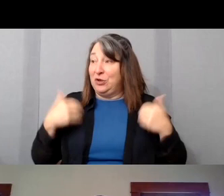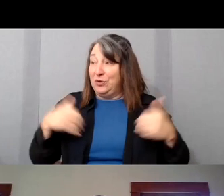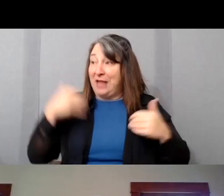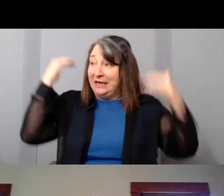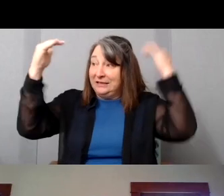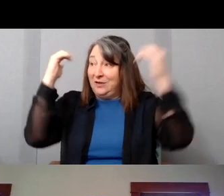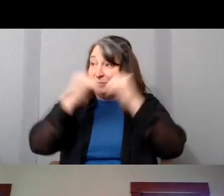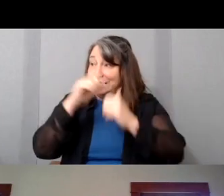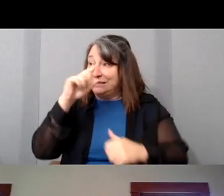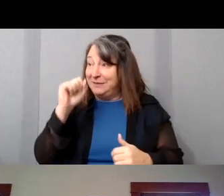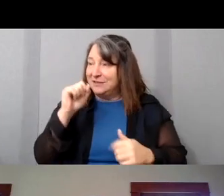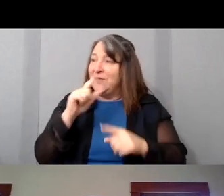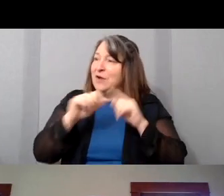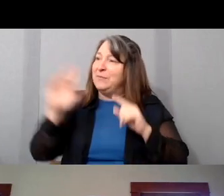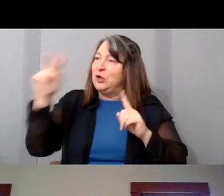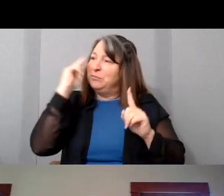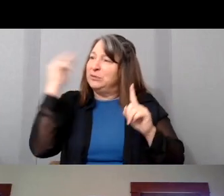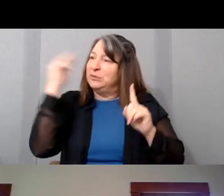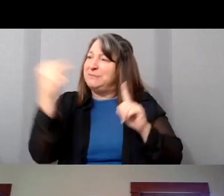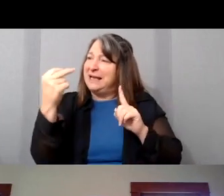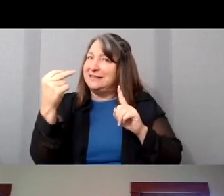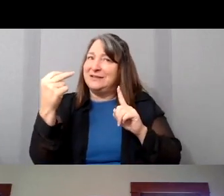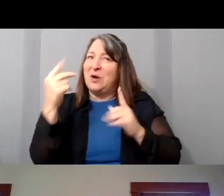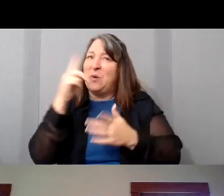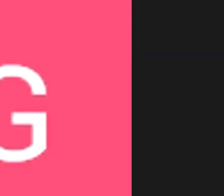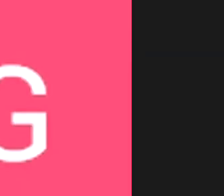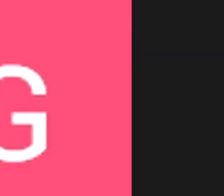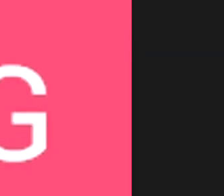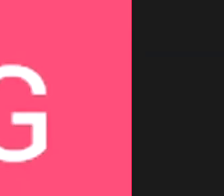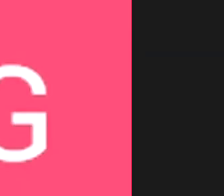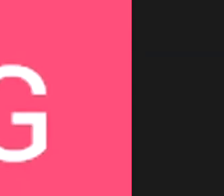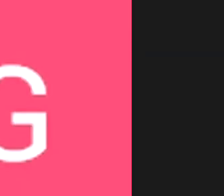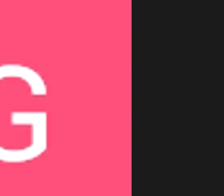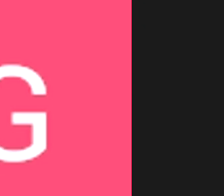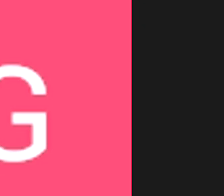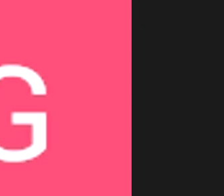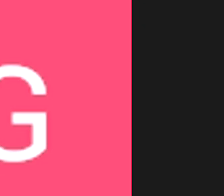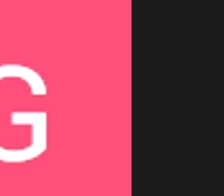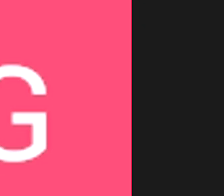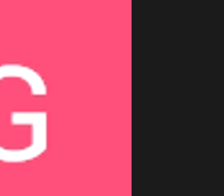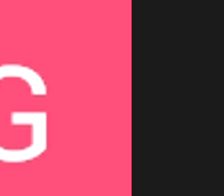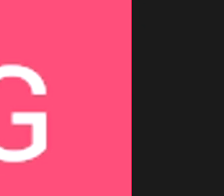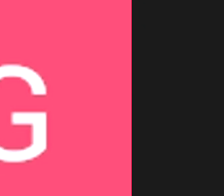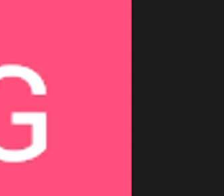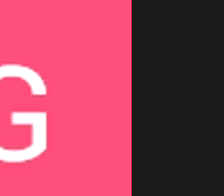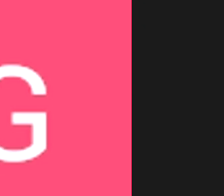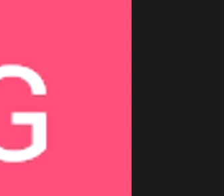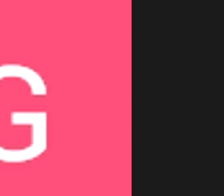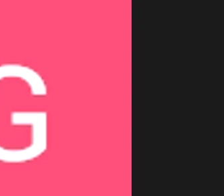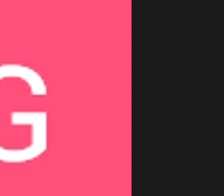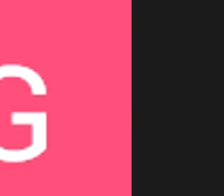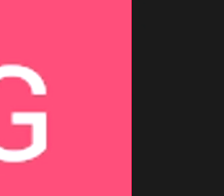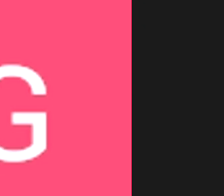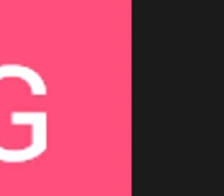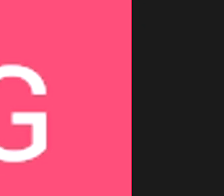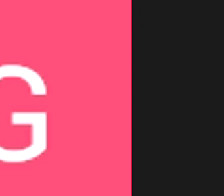as a practitioner, what stands out the most? What are the challenges that you're seeing as a practitioner? Mike's talking about some solutions that you